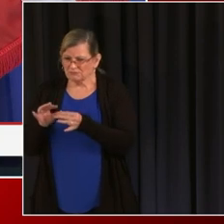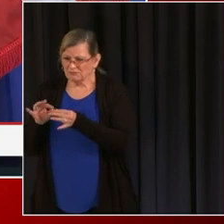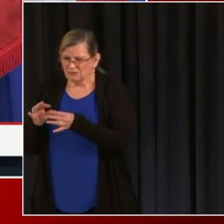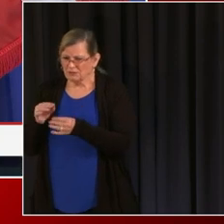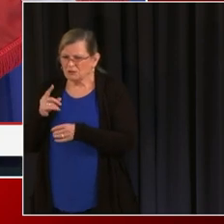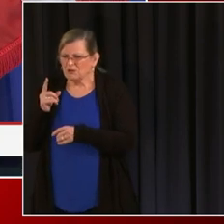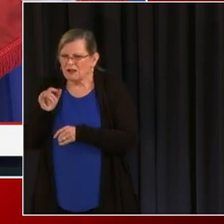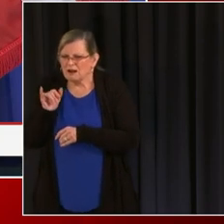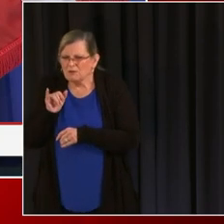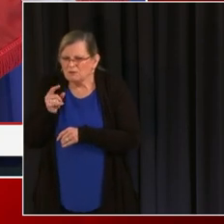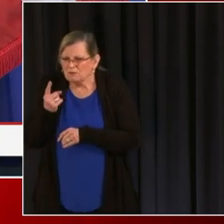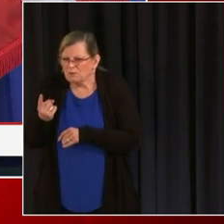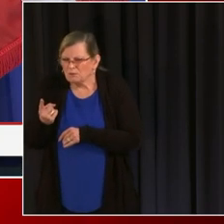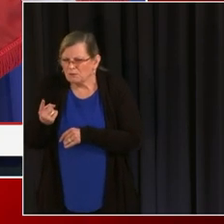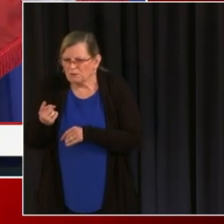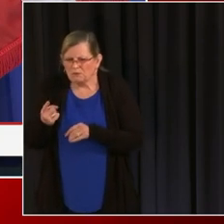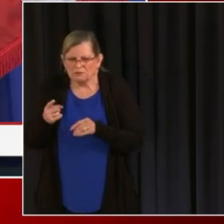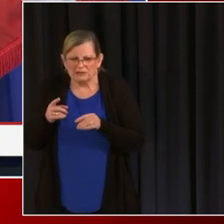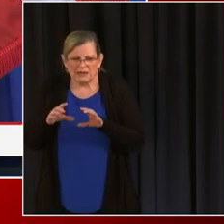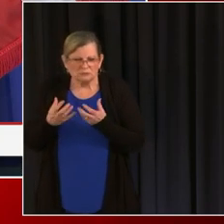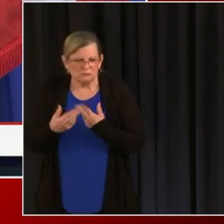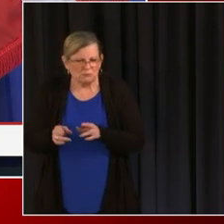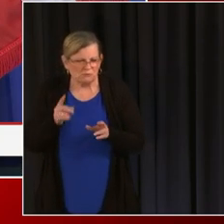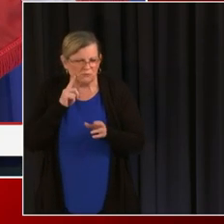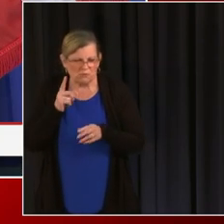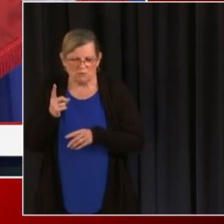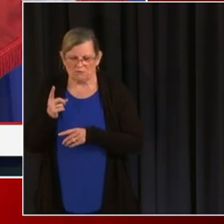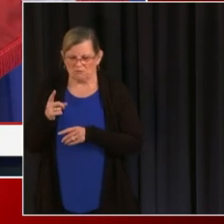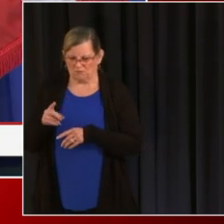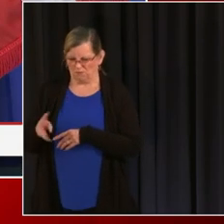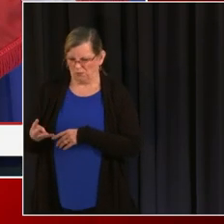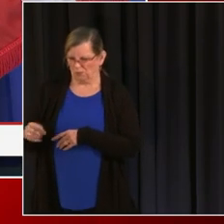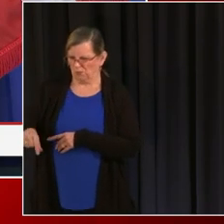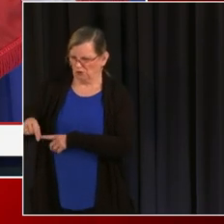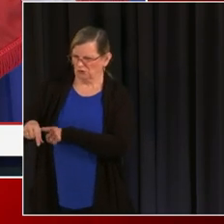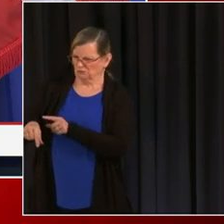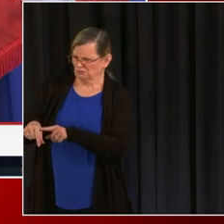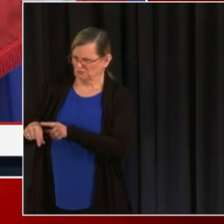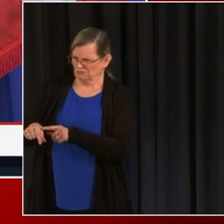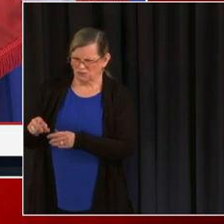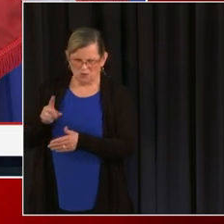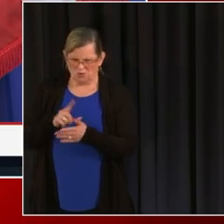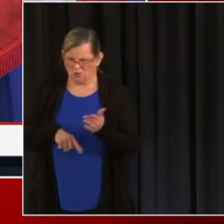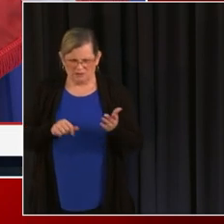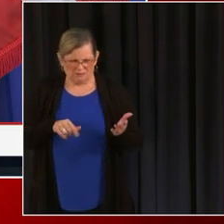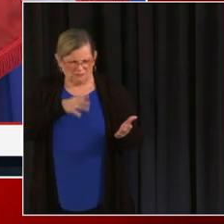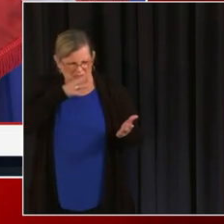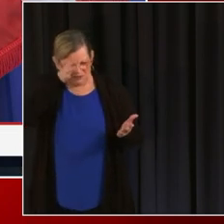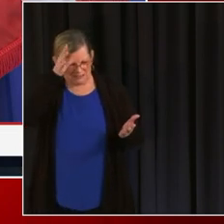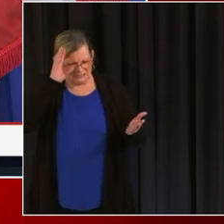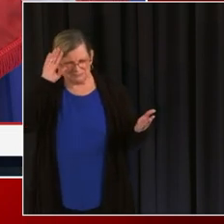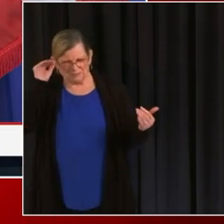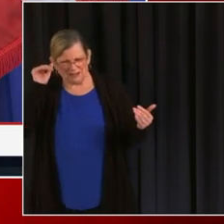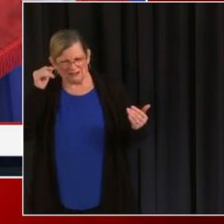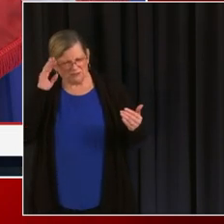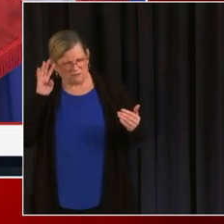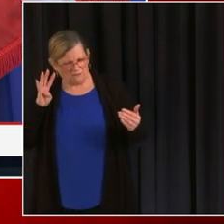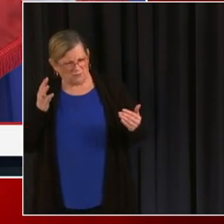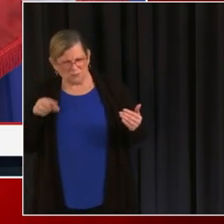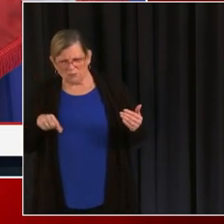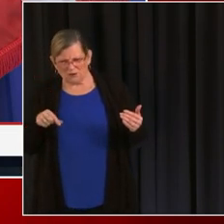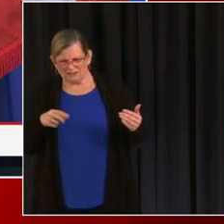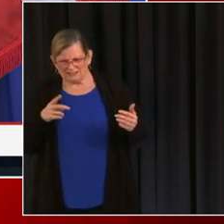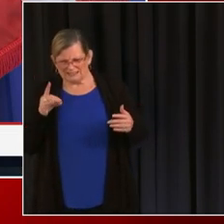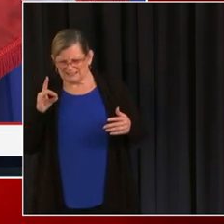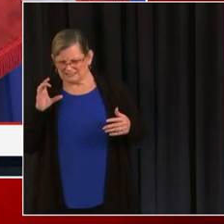something like one classroom for the fourth quarter. So what is it? What can parents expect for fourth quarter? I know the guidance hasn't come